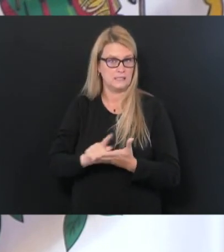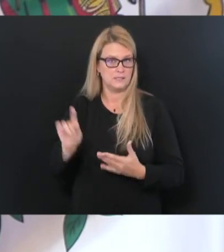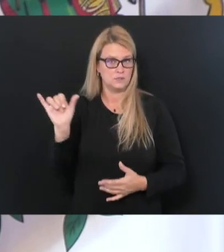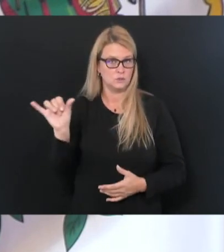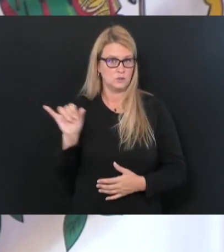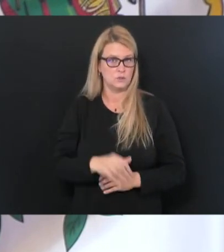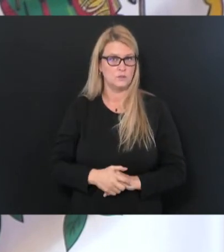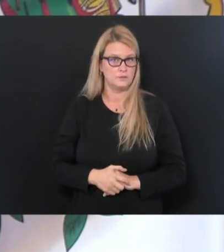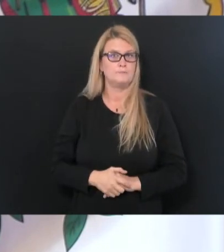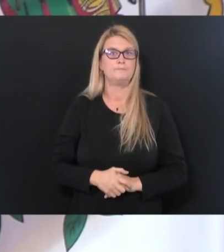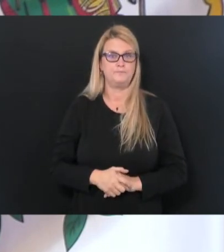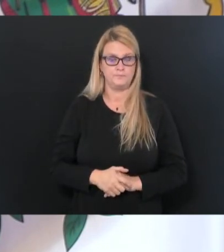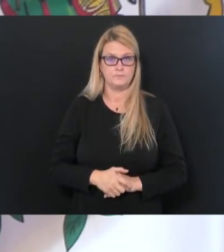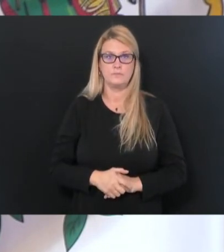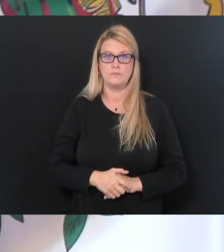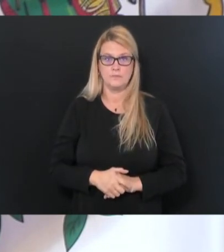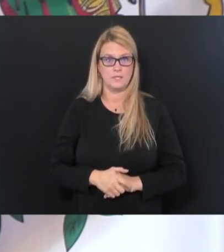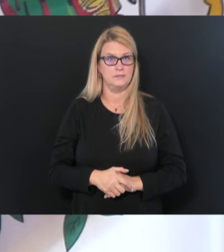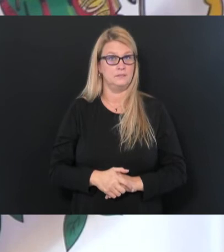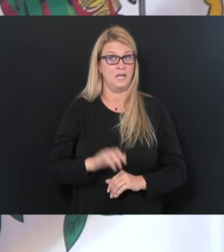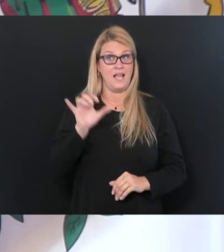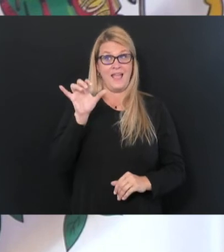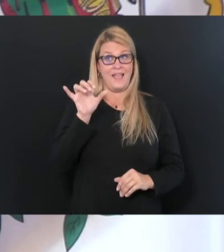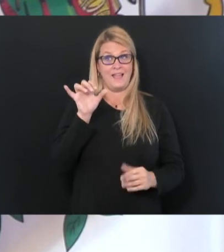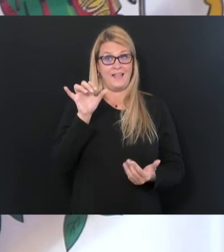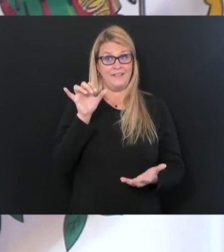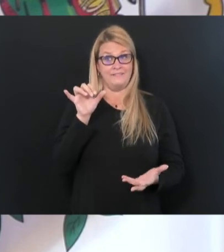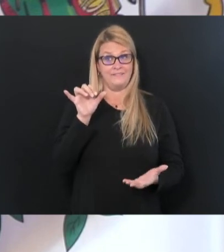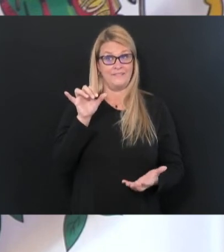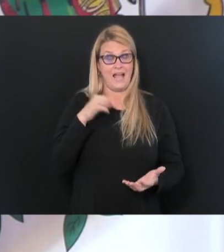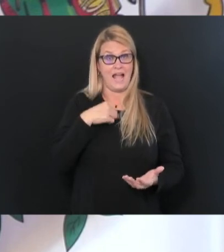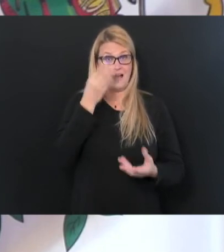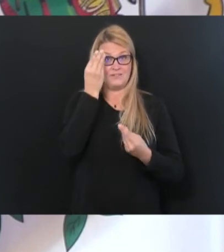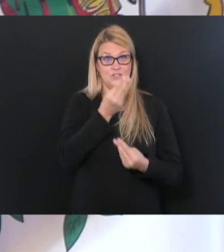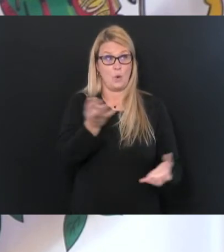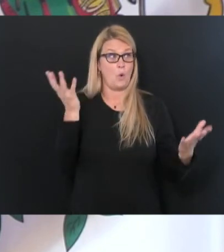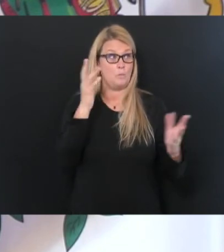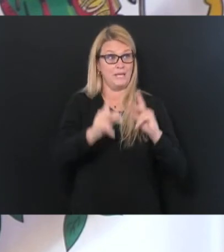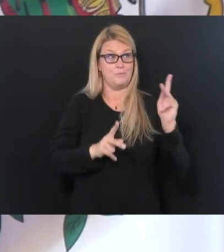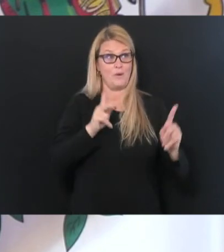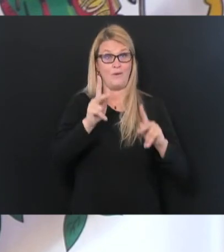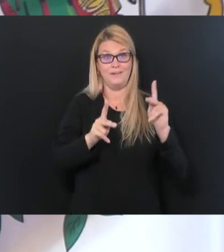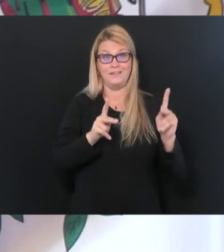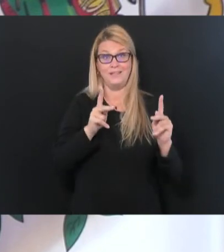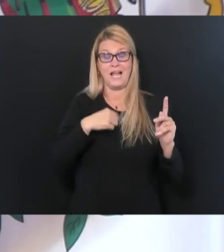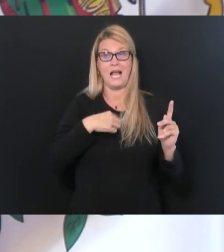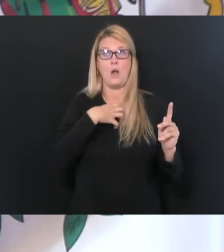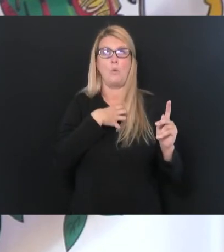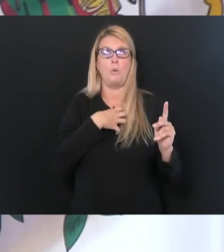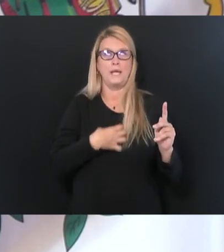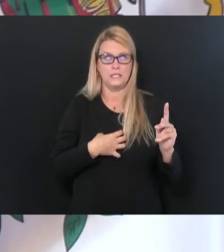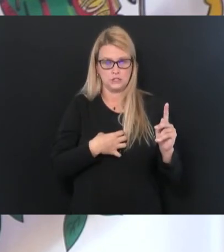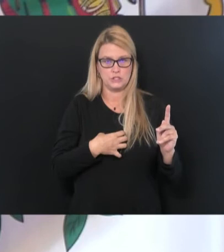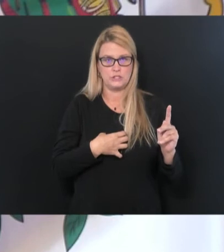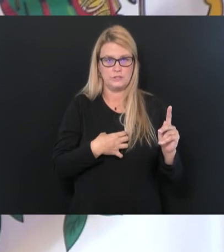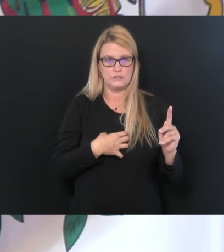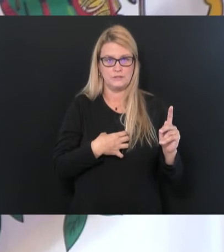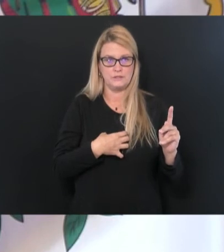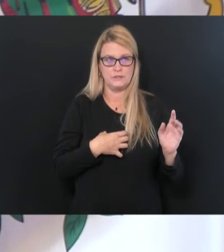it all comes down. Really, I told somebody this the other day, but I wish so much.